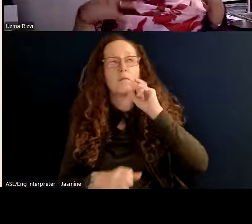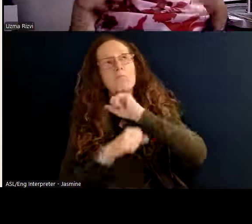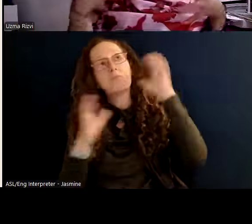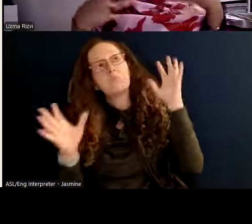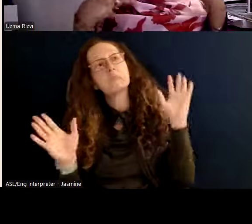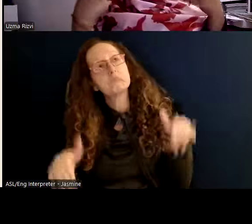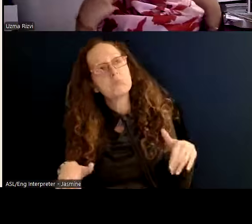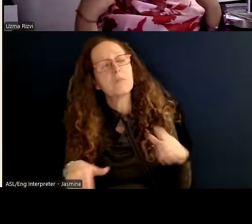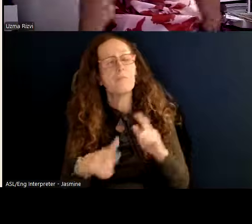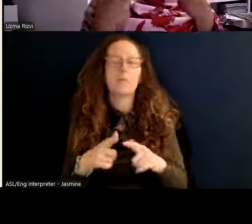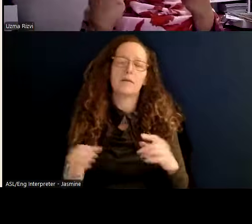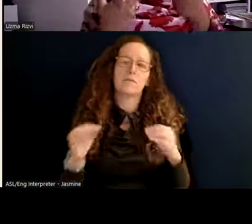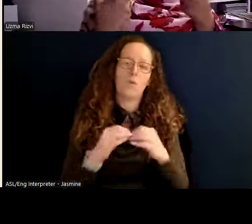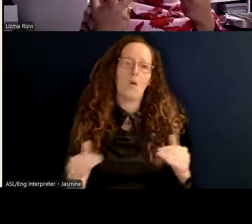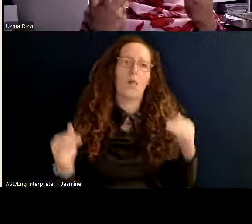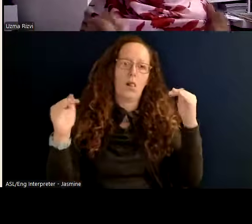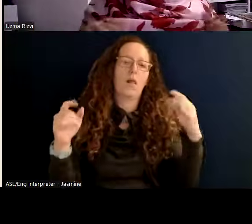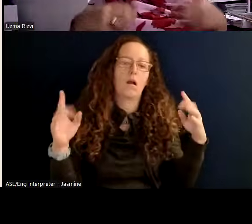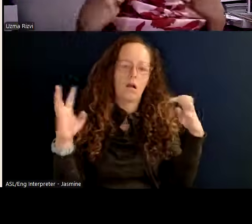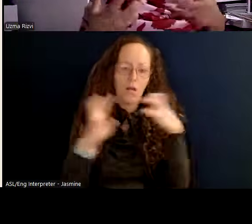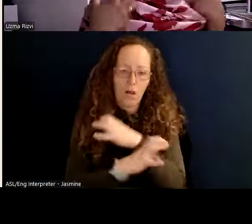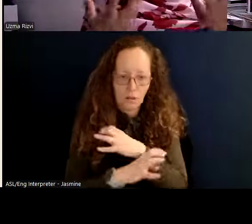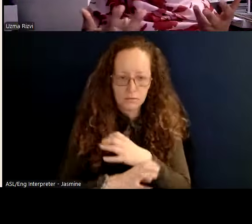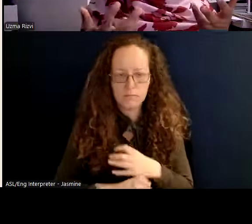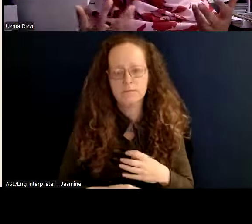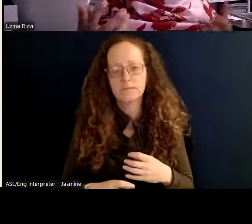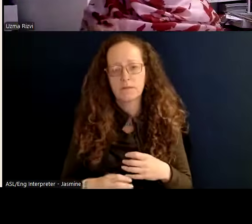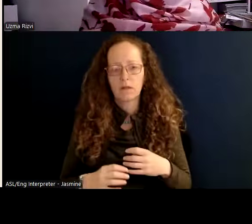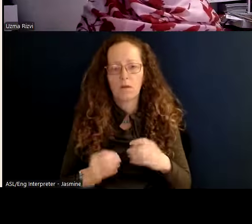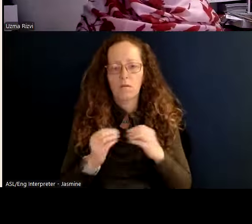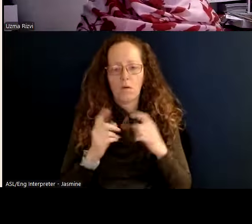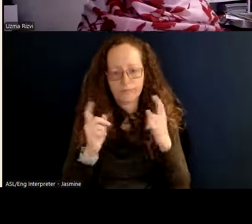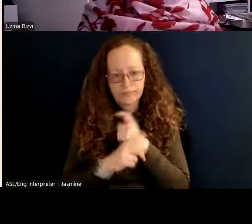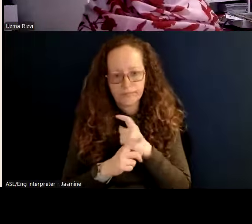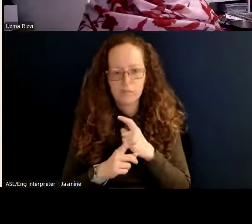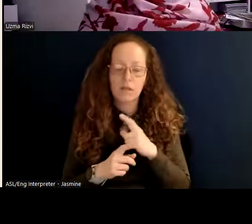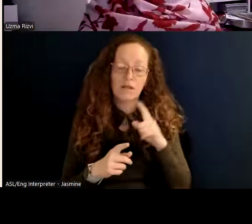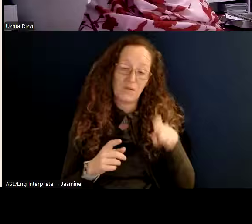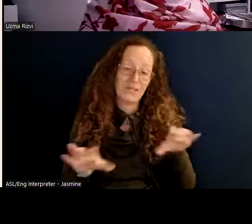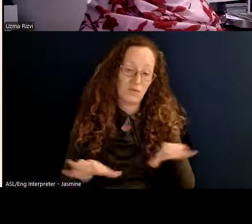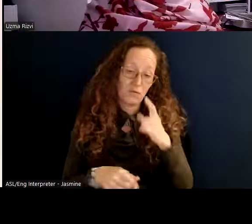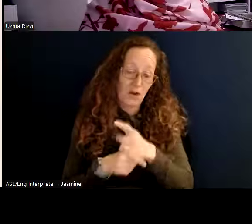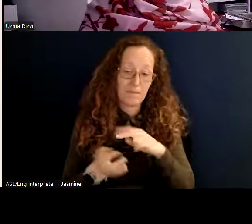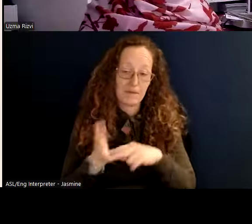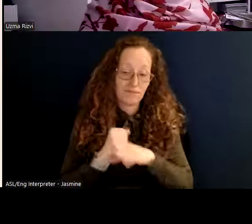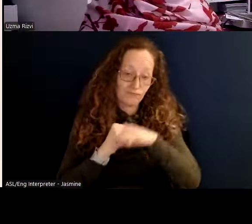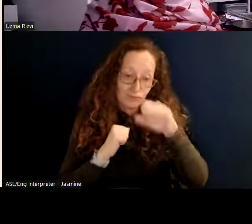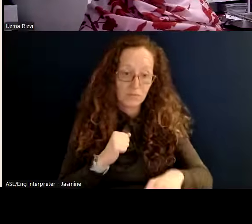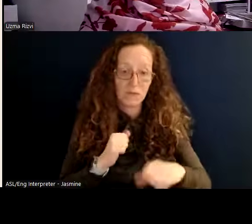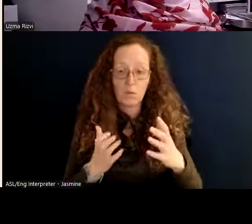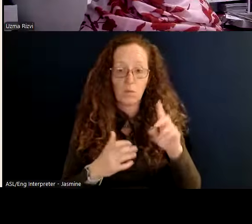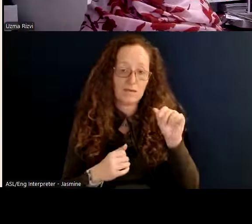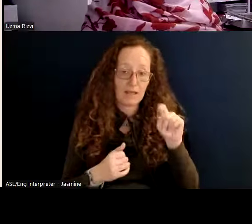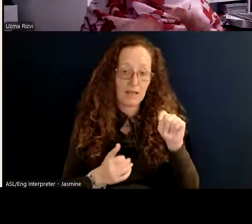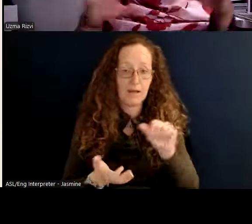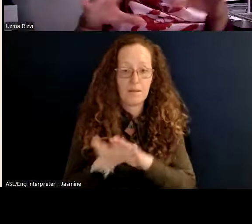it's taking a lot longer because we really need to get it right? Because the idea is to make data accessible to everyone. But just to give you a sense of what sorts of things we're trying to integrate